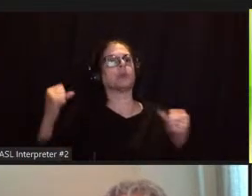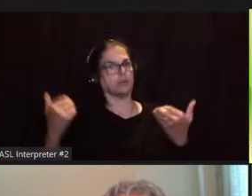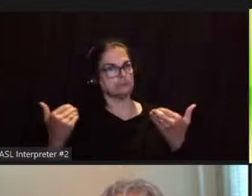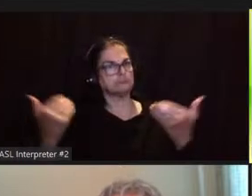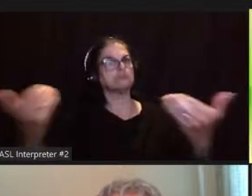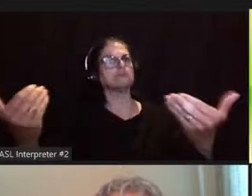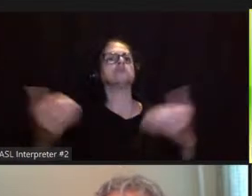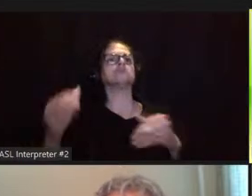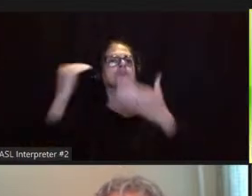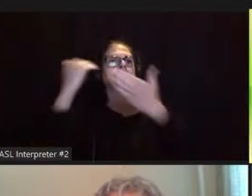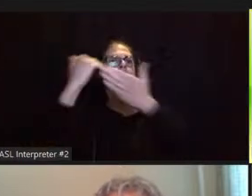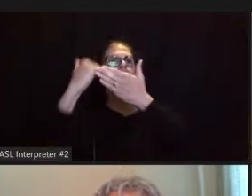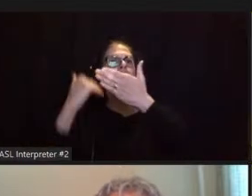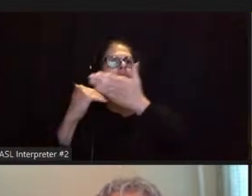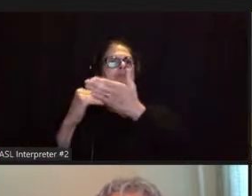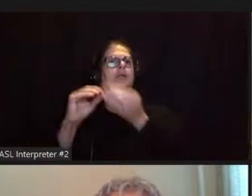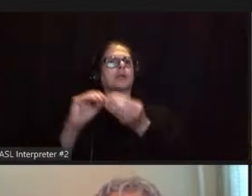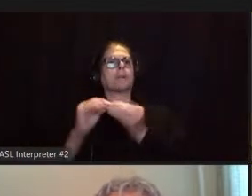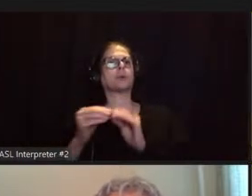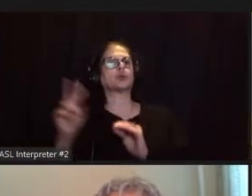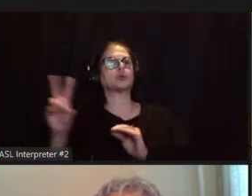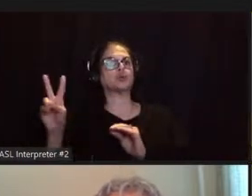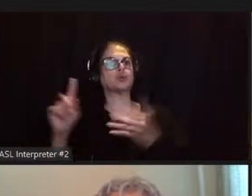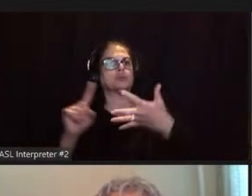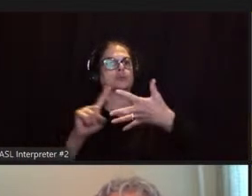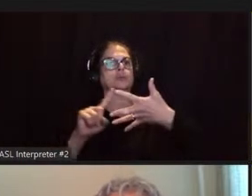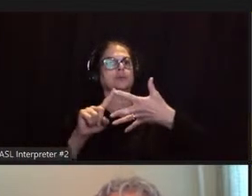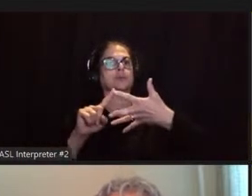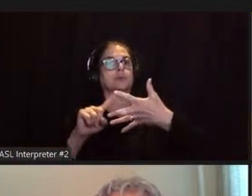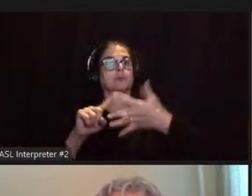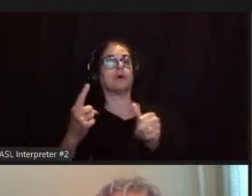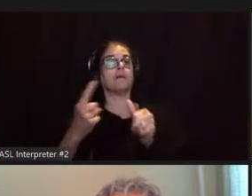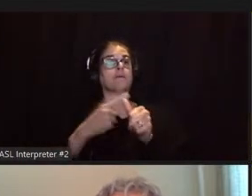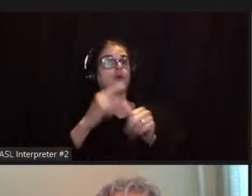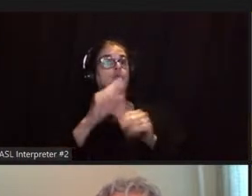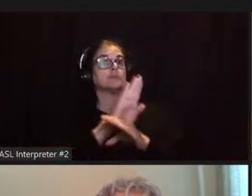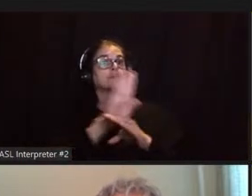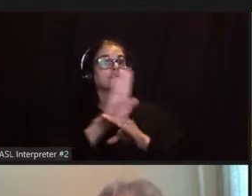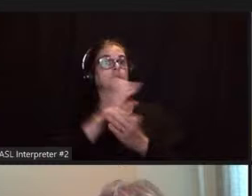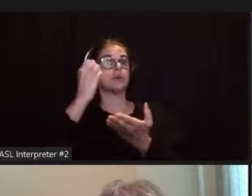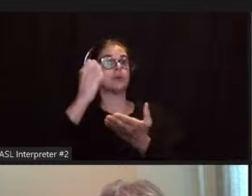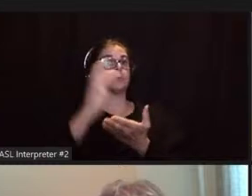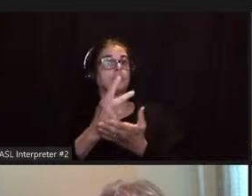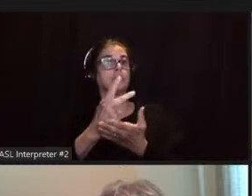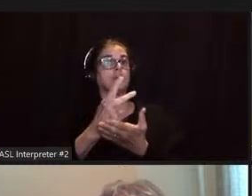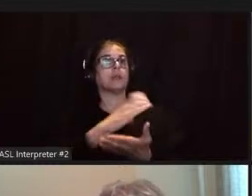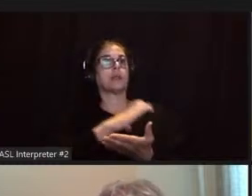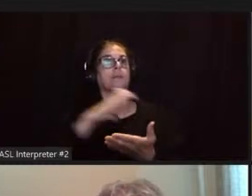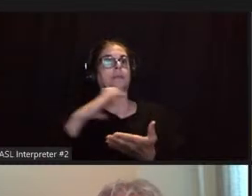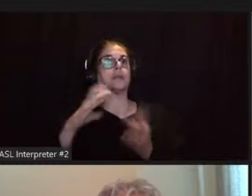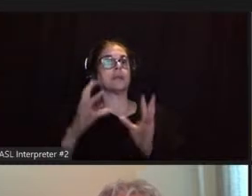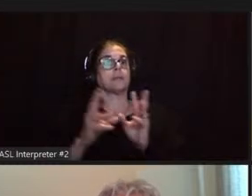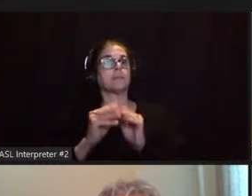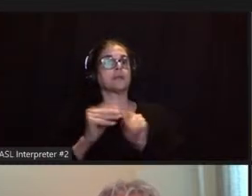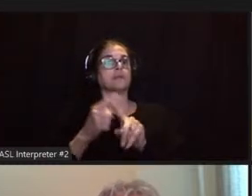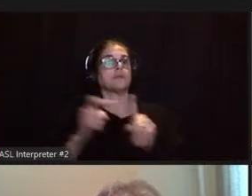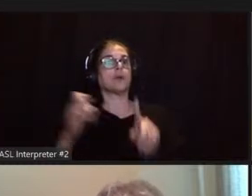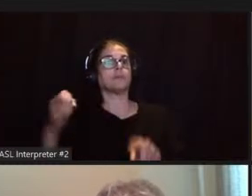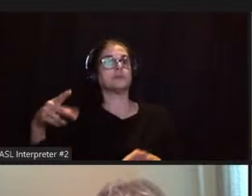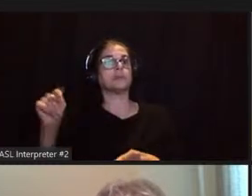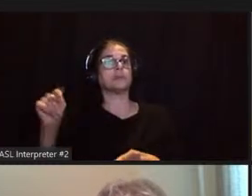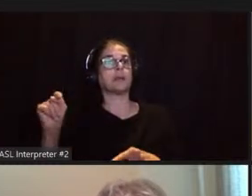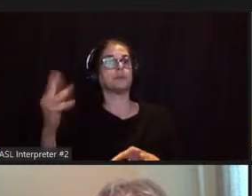two. Our first order of business is the approval of the committee minutes of September